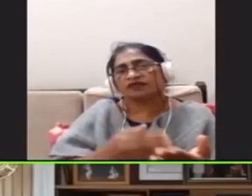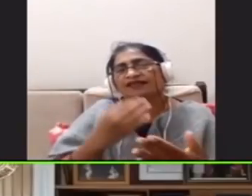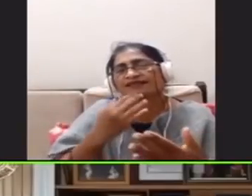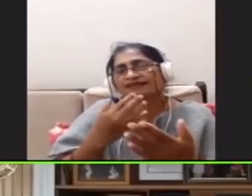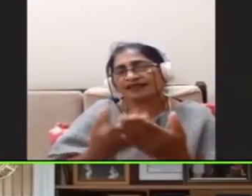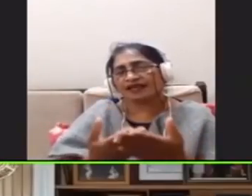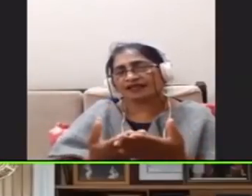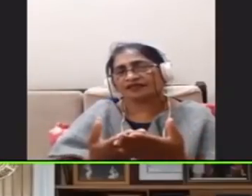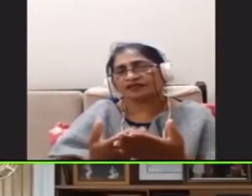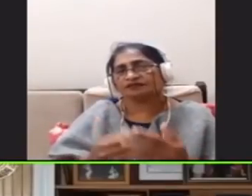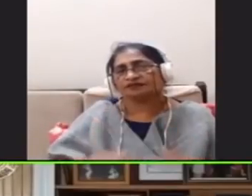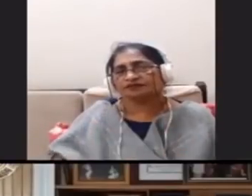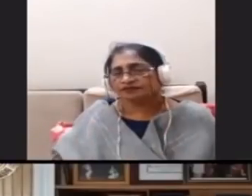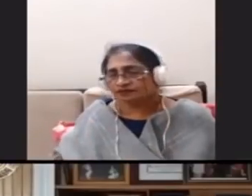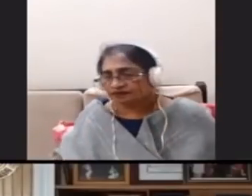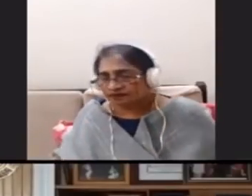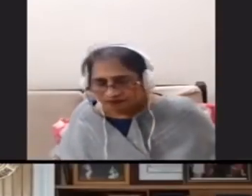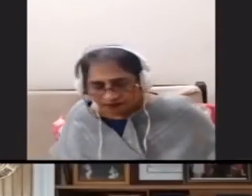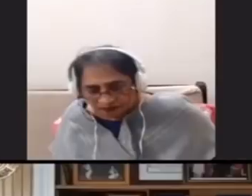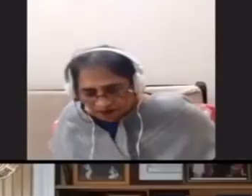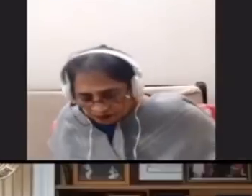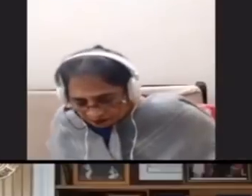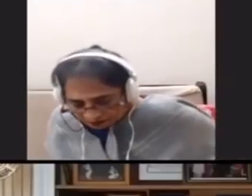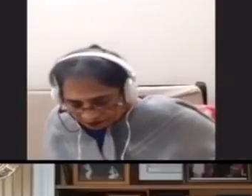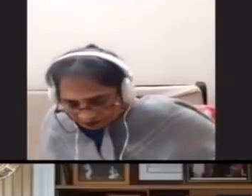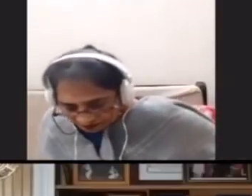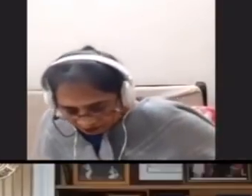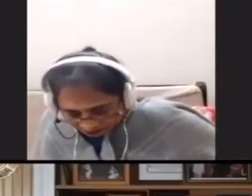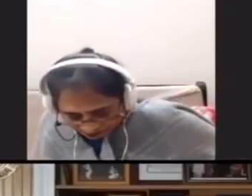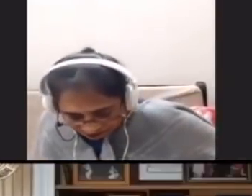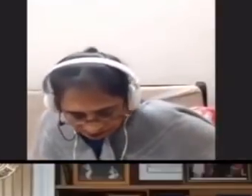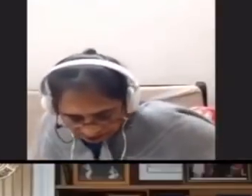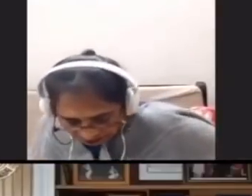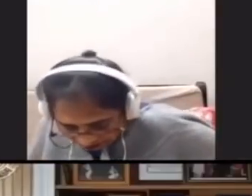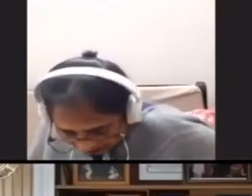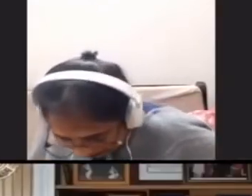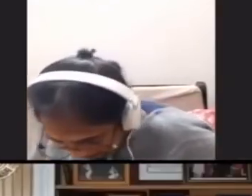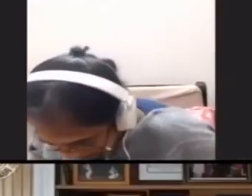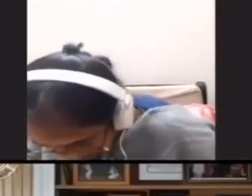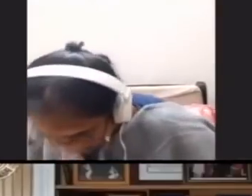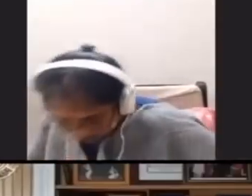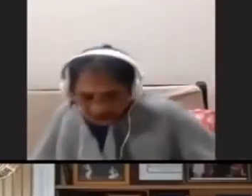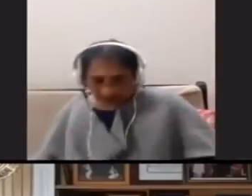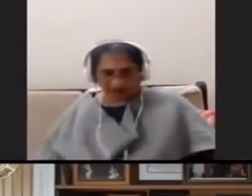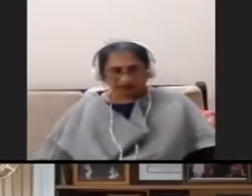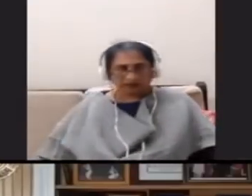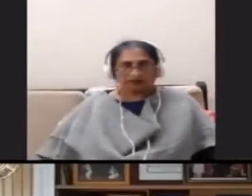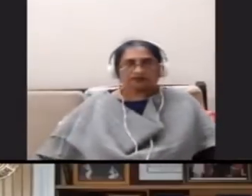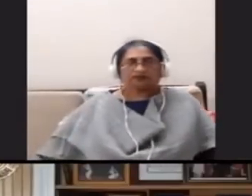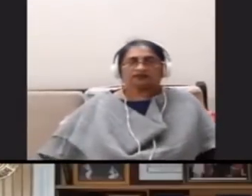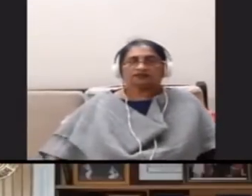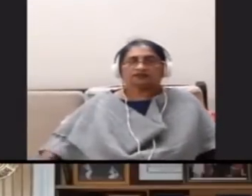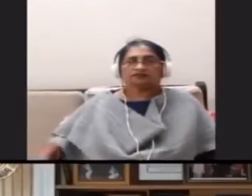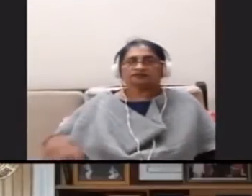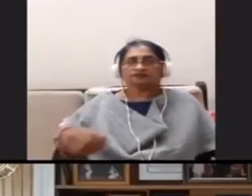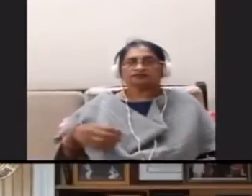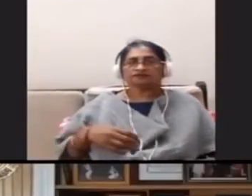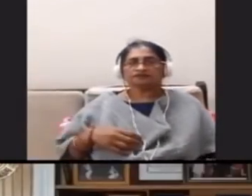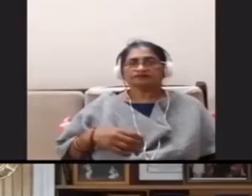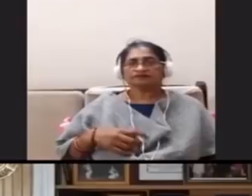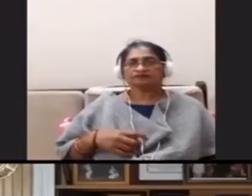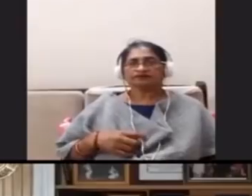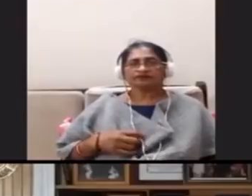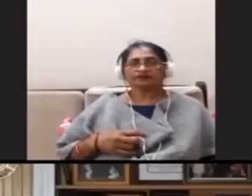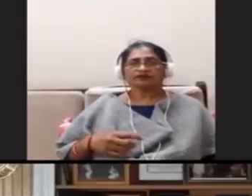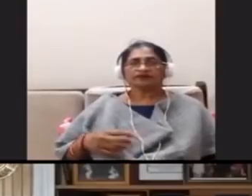the opportunity. Thank you so much. Thank you, Bala. It's such an incredible honor and pleasure to have and concur with you. I